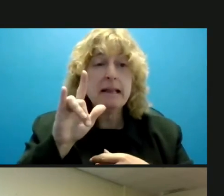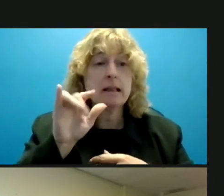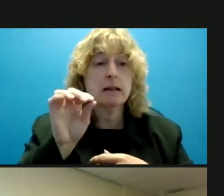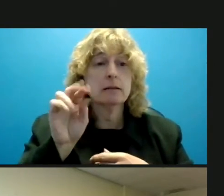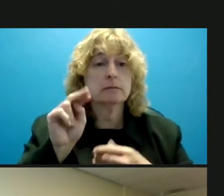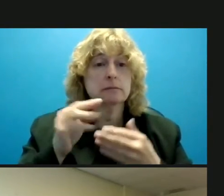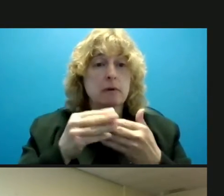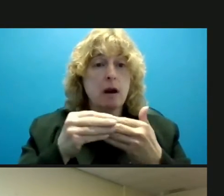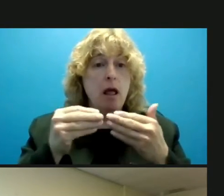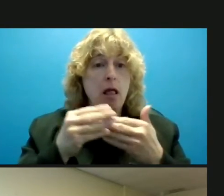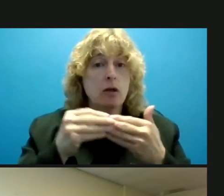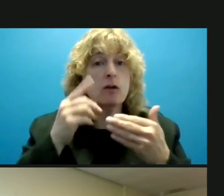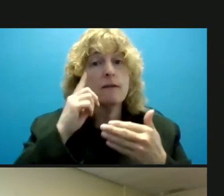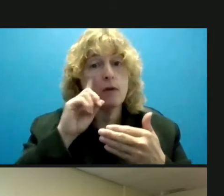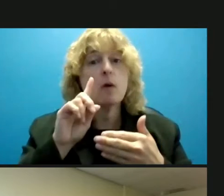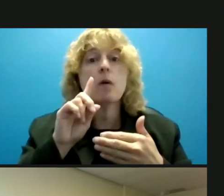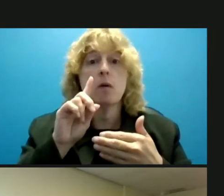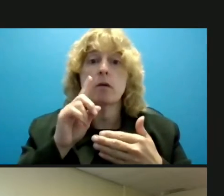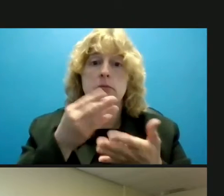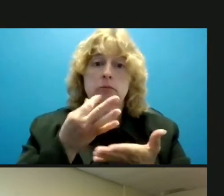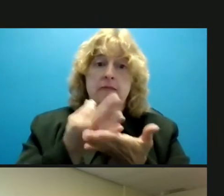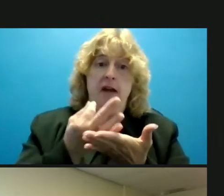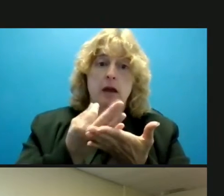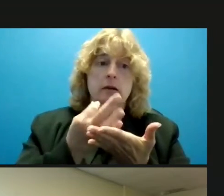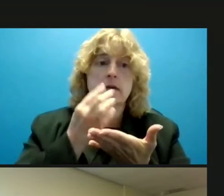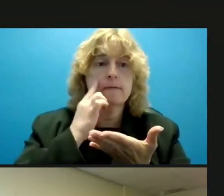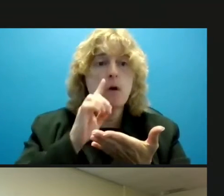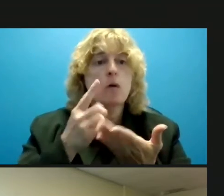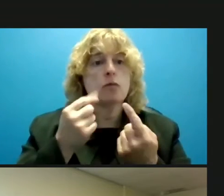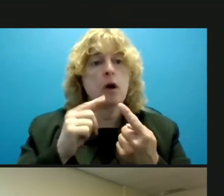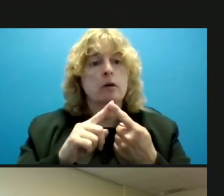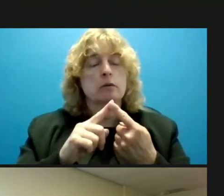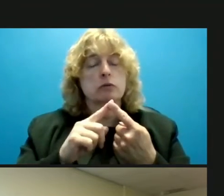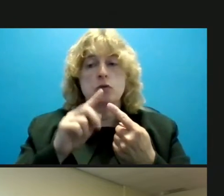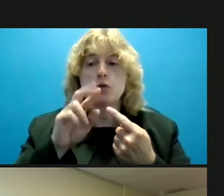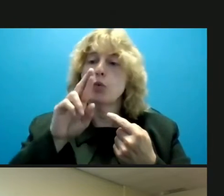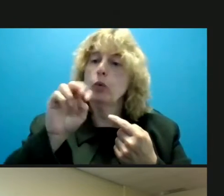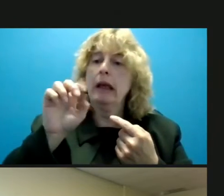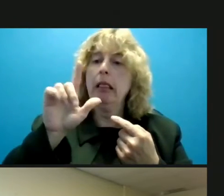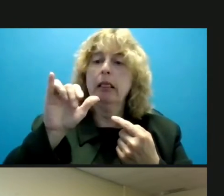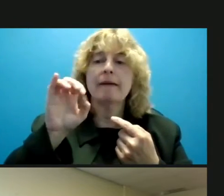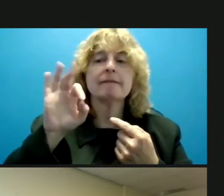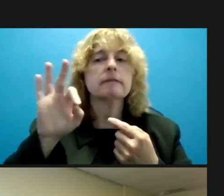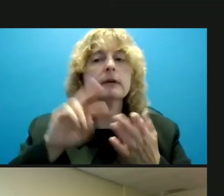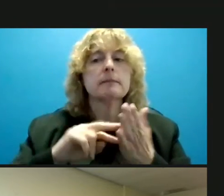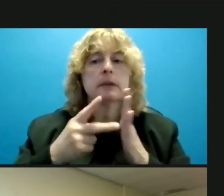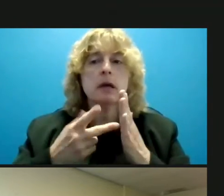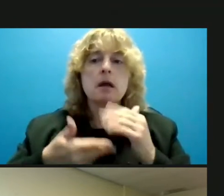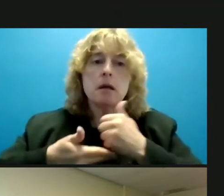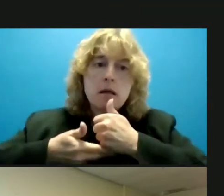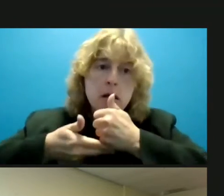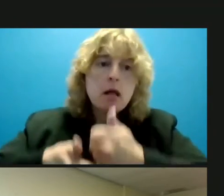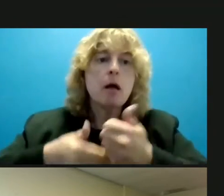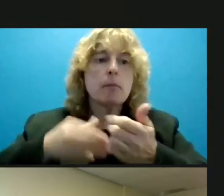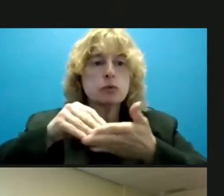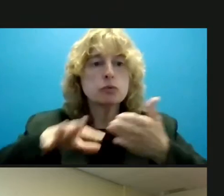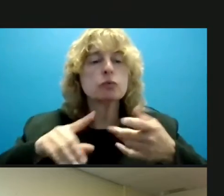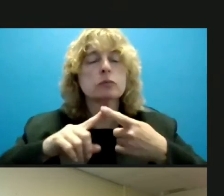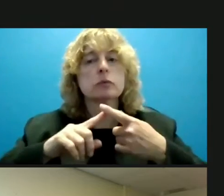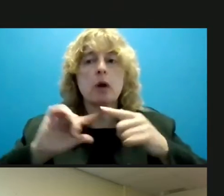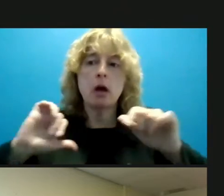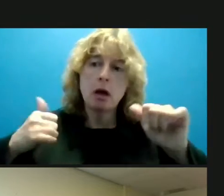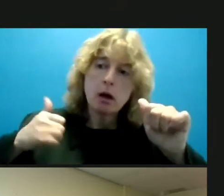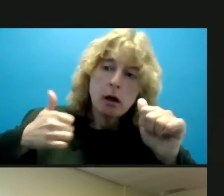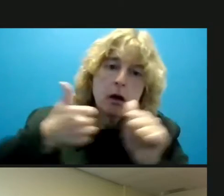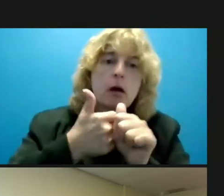over the next couple of years to really do some things that need to be done for our students and our community.